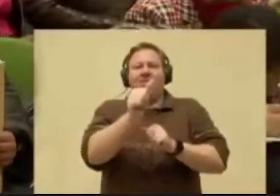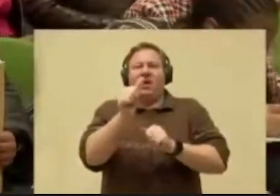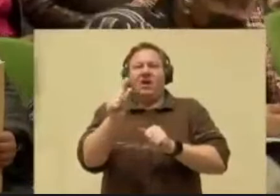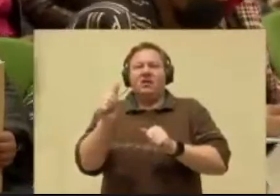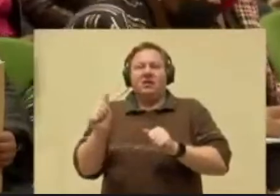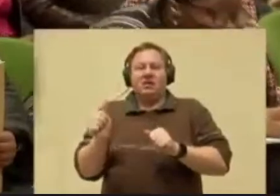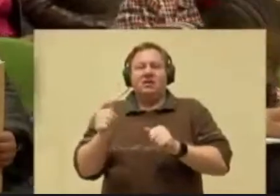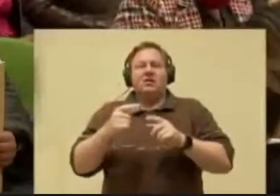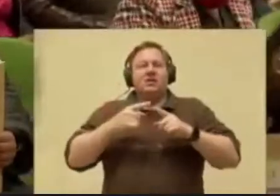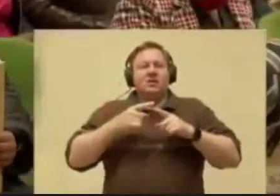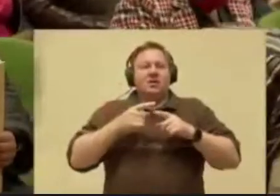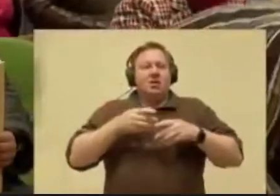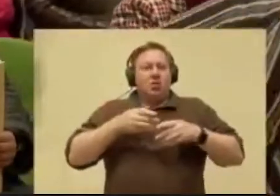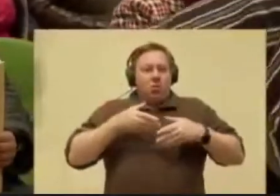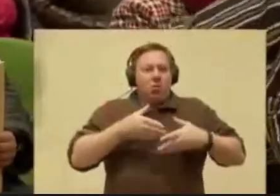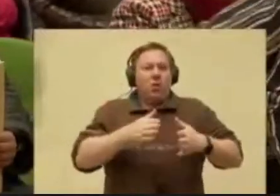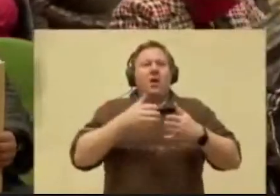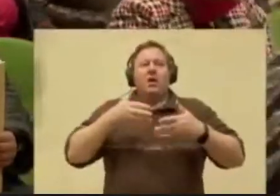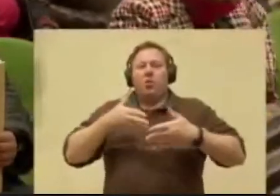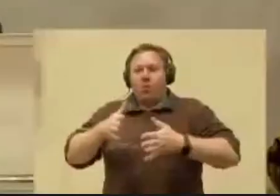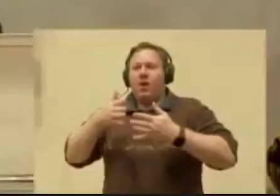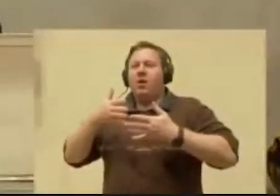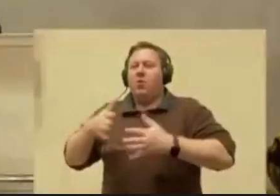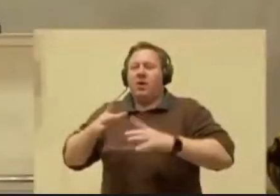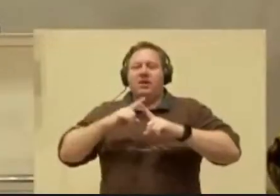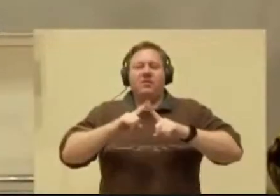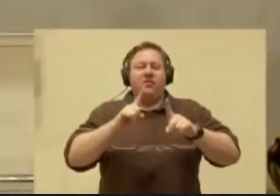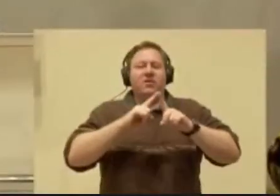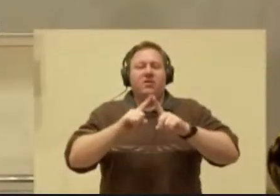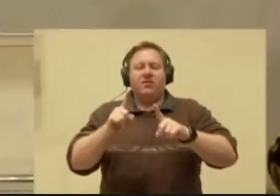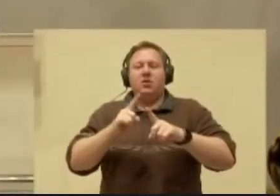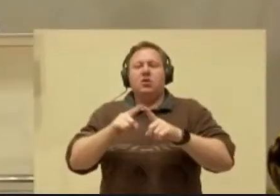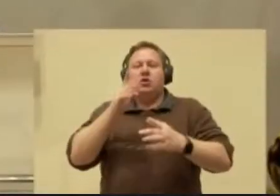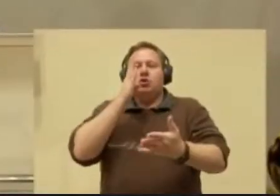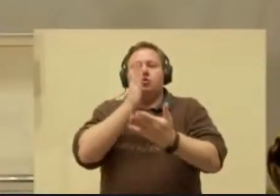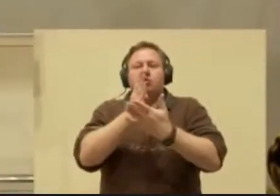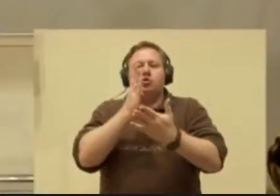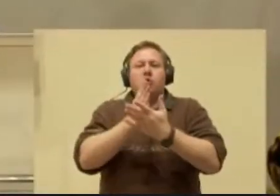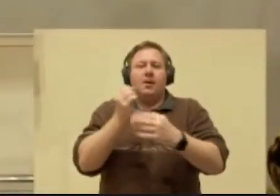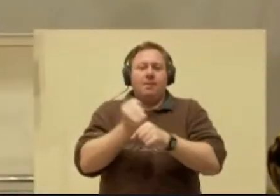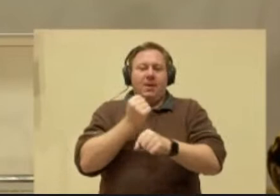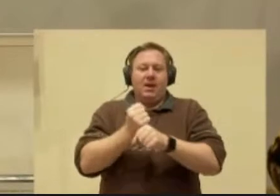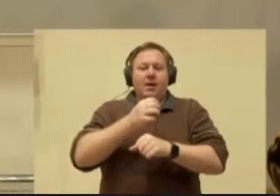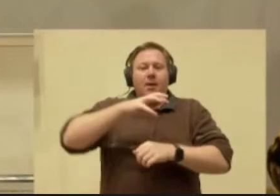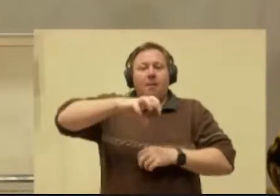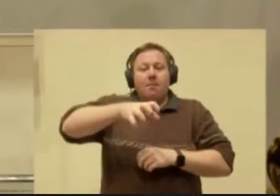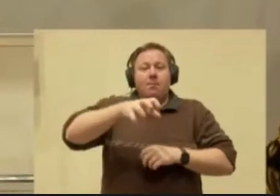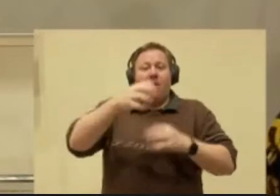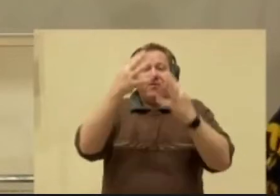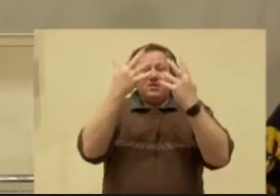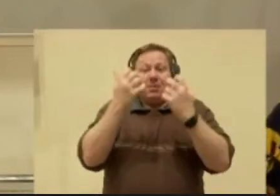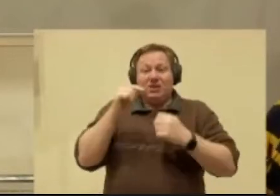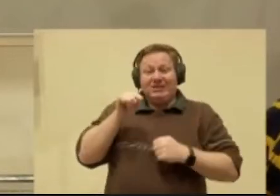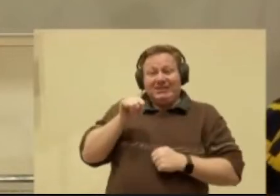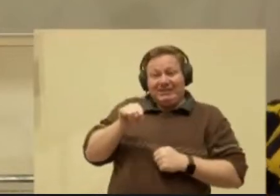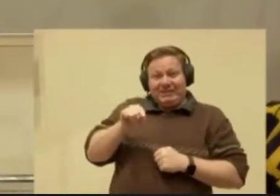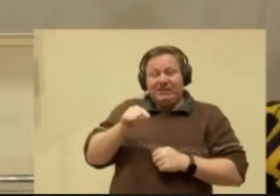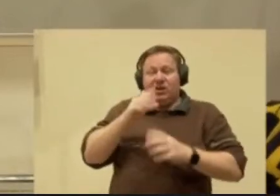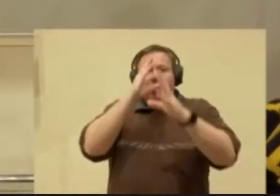made strides to ensure that the province budget is geared towards the effort of gender mainstreaming